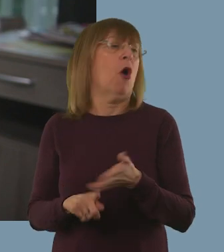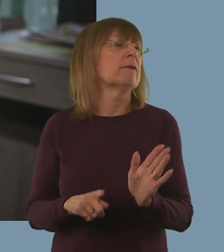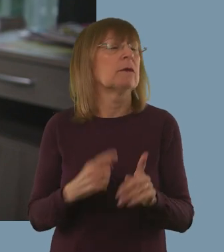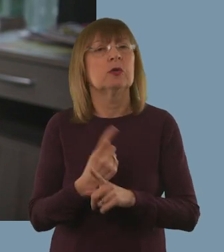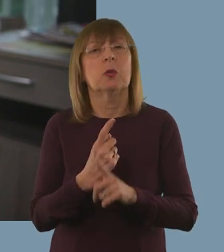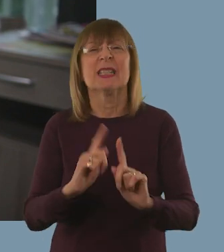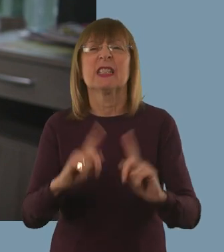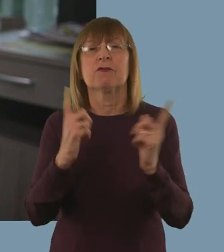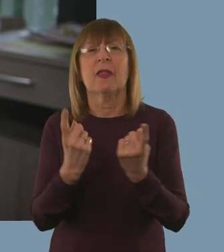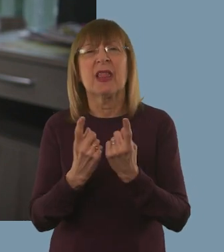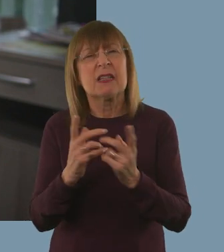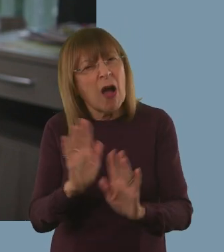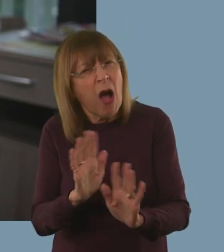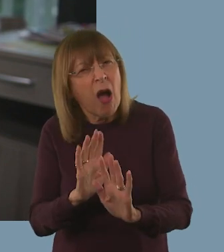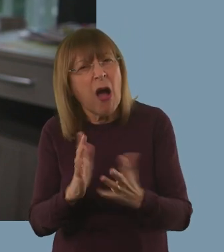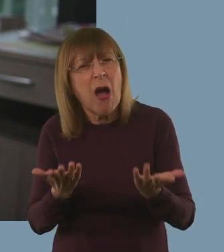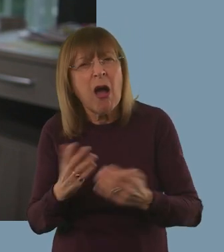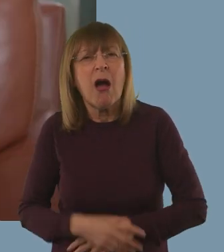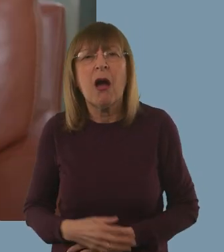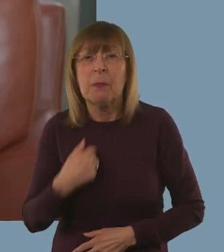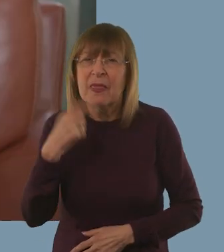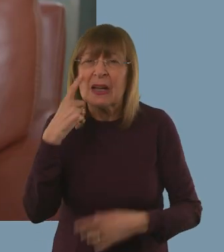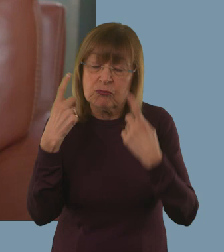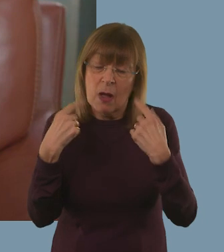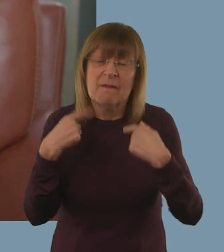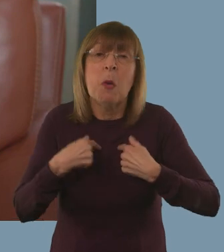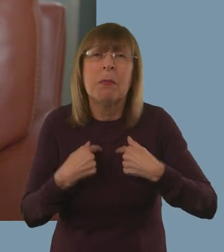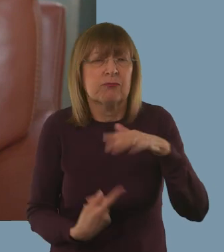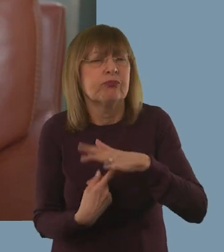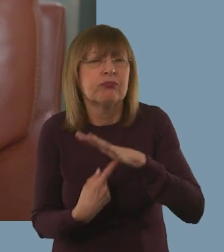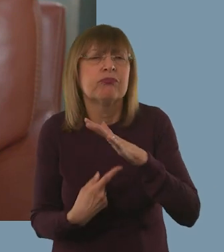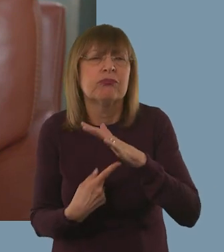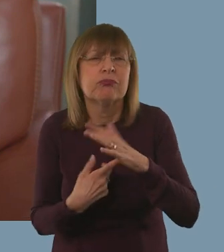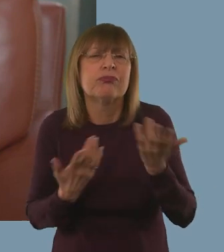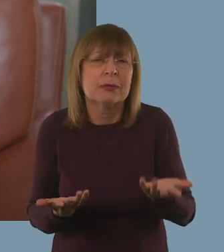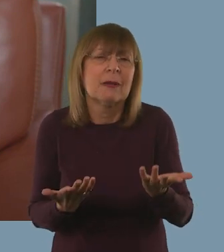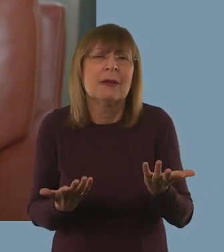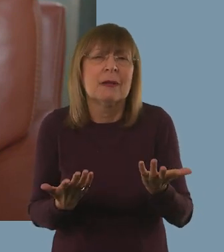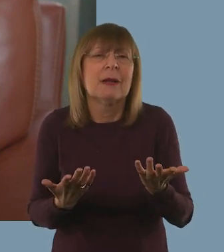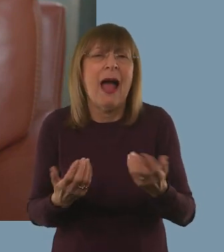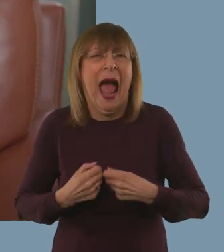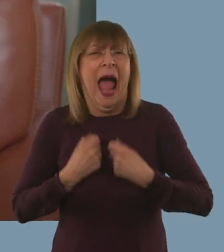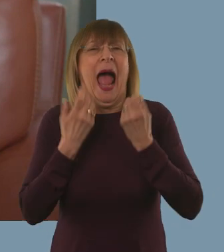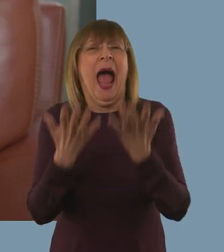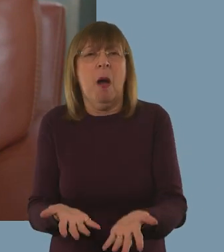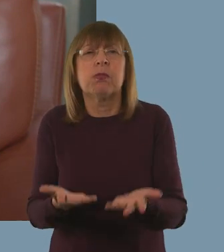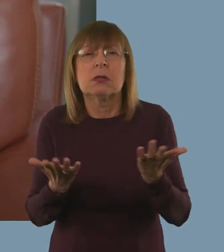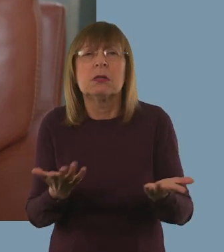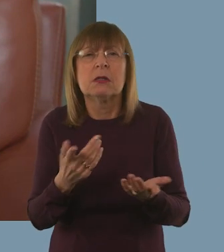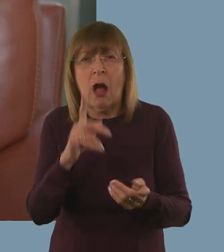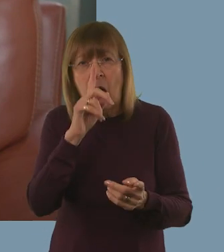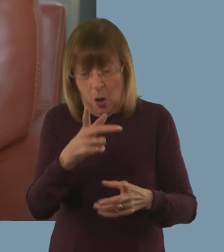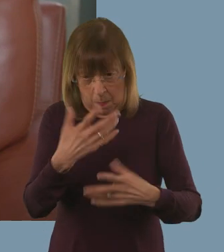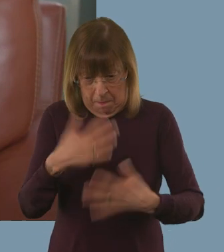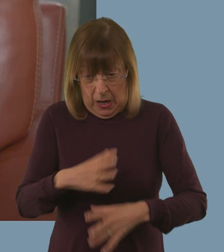I don't like it if people try to change the subject away from him. I think crying for me is really important, just